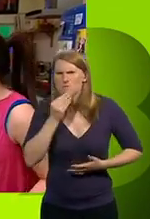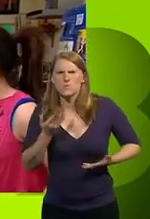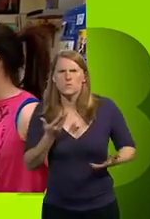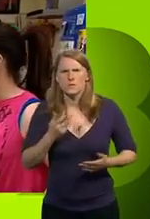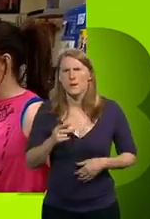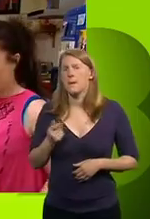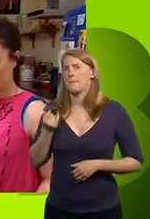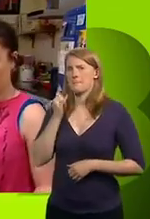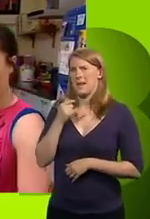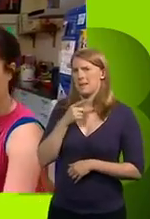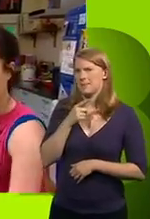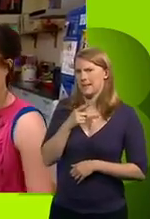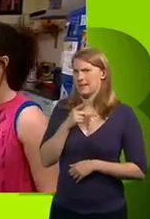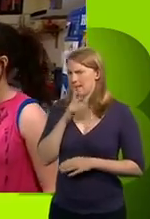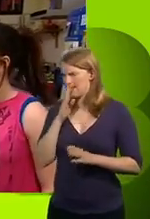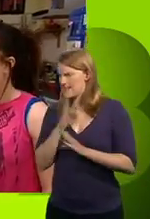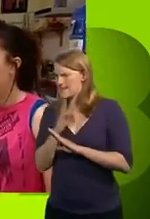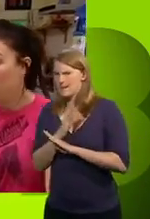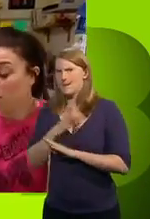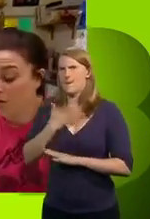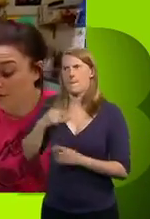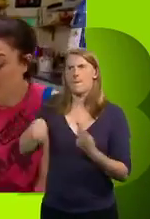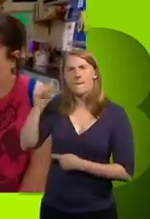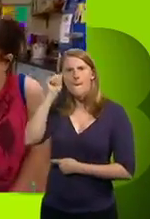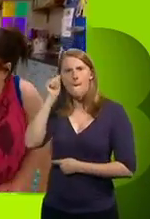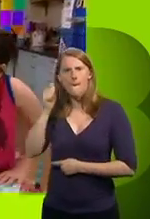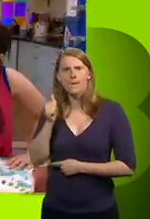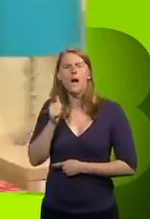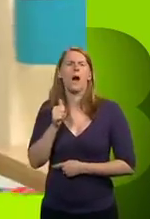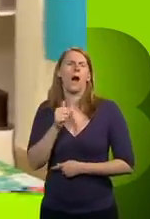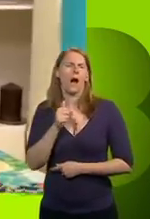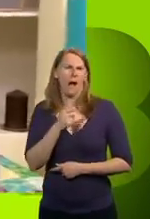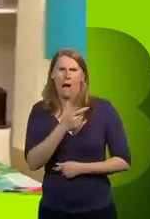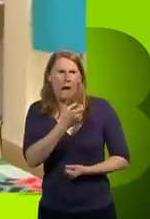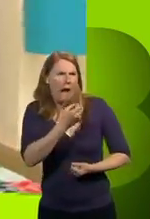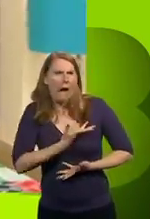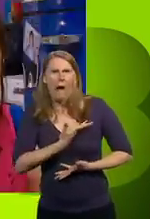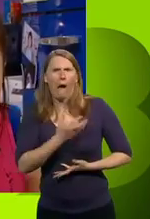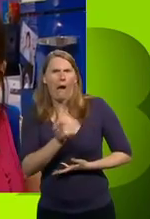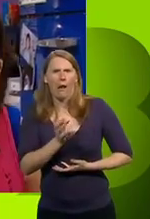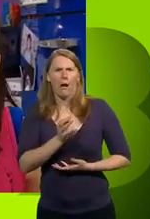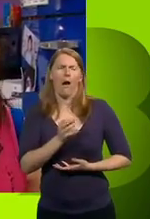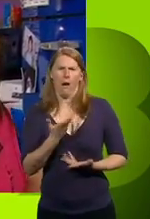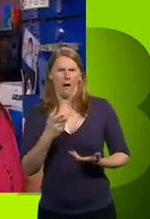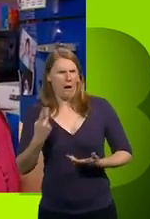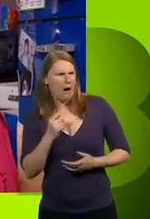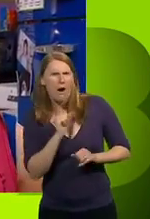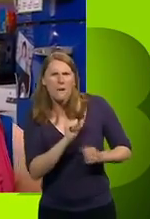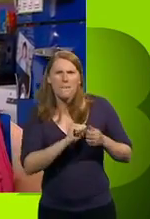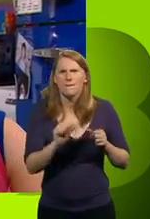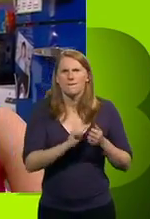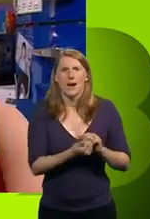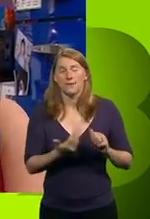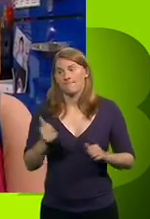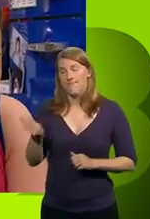really rich. I can't believe he didn't tell us. We're his best friends. I know. We're supposed to tell each other everything.